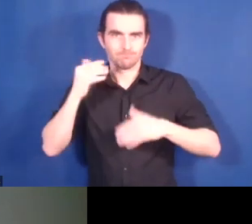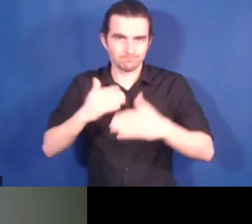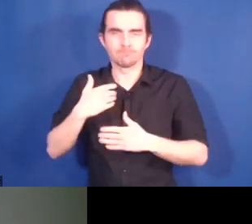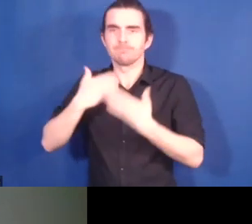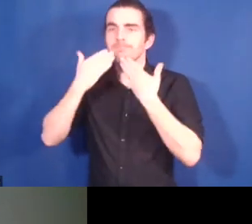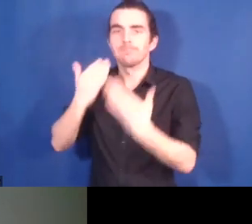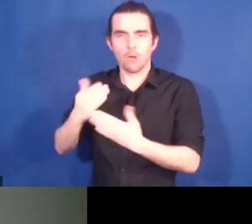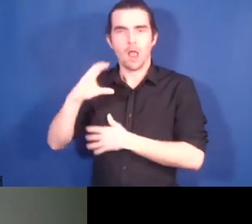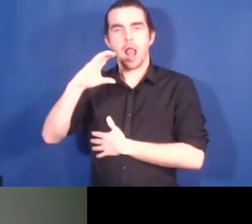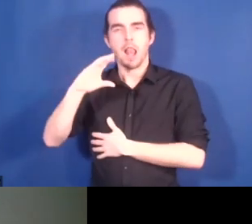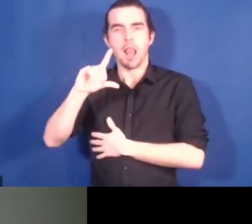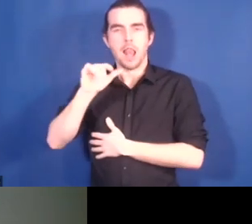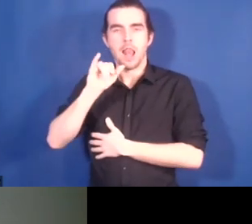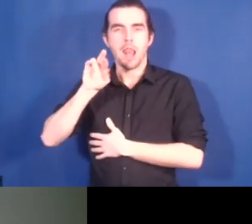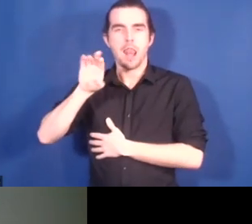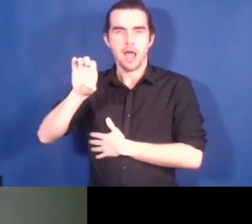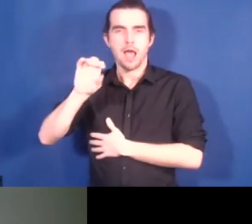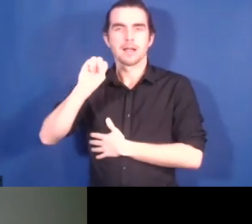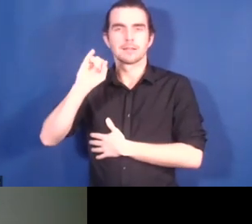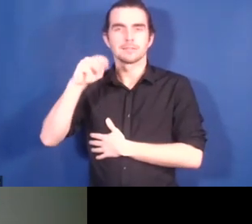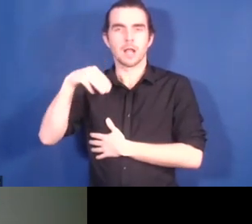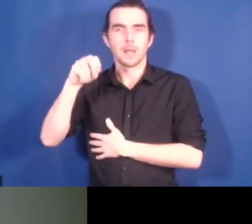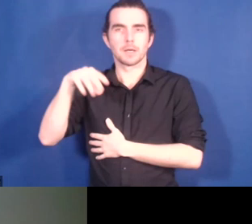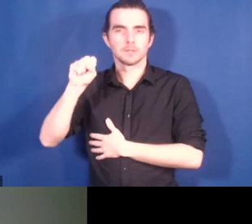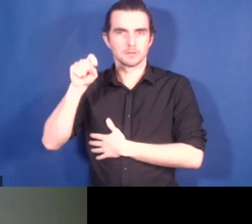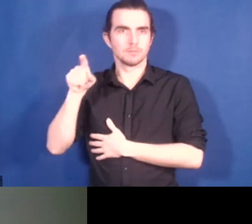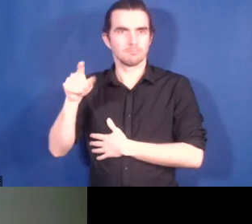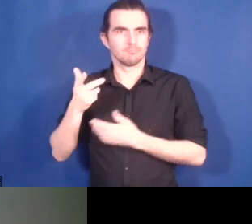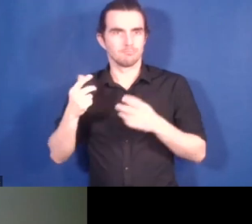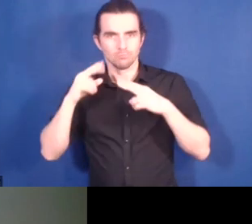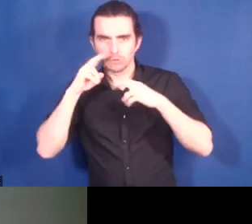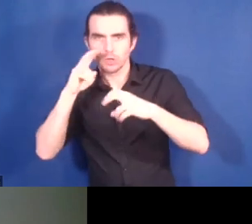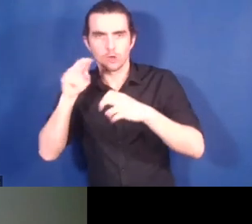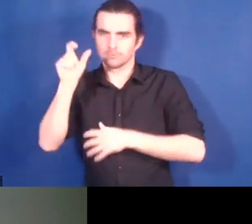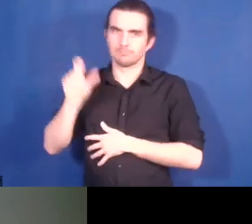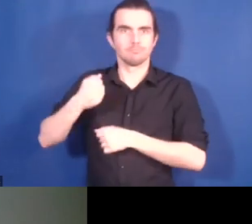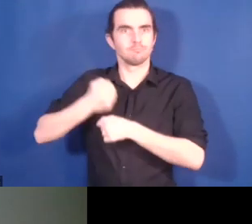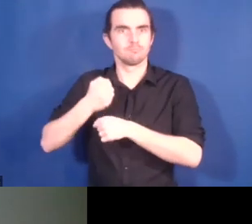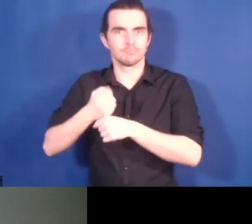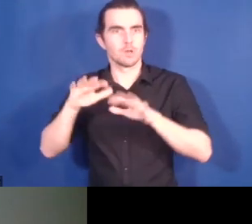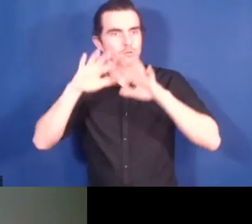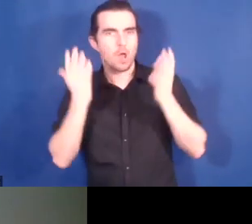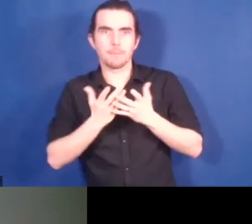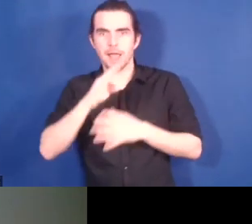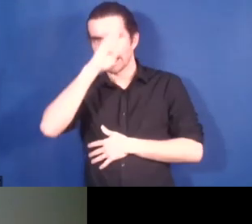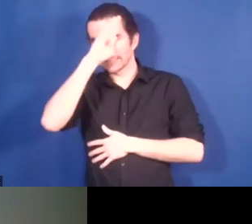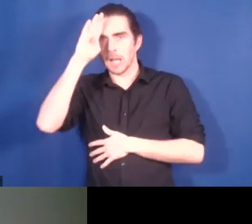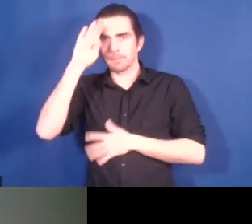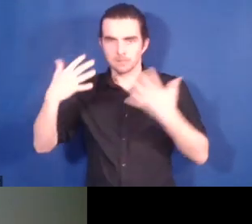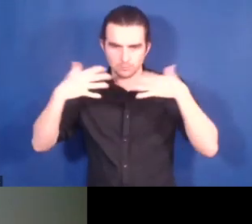Global Academic Interdisciplinary Network, and also give a shout to Anna Carolina